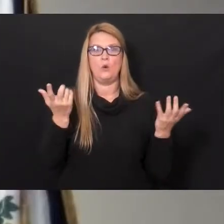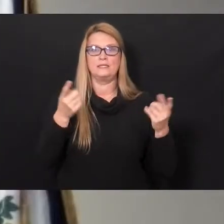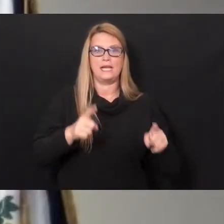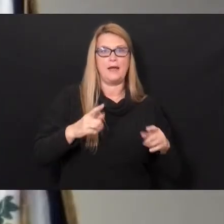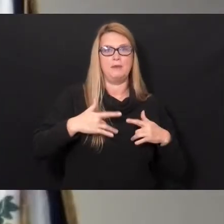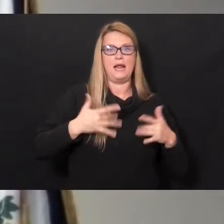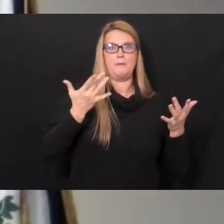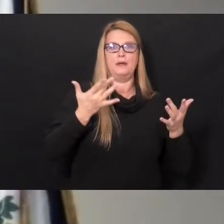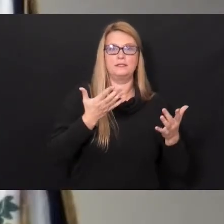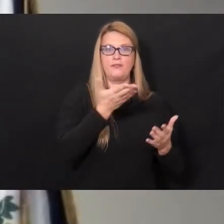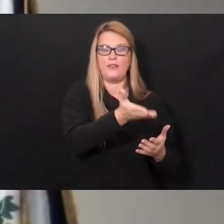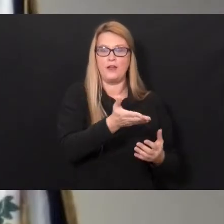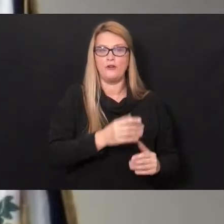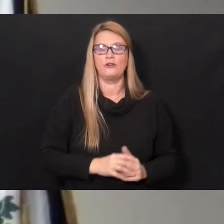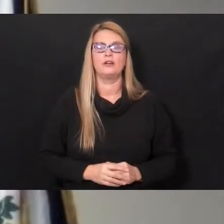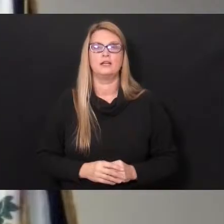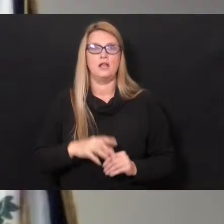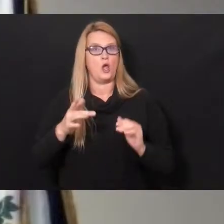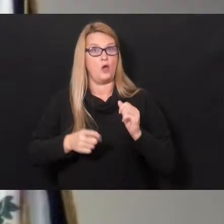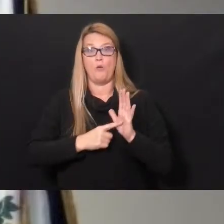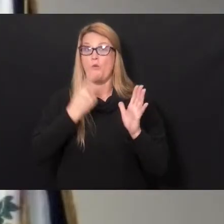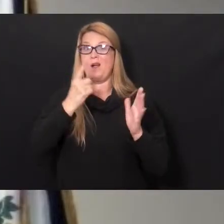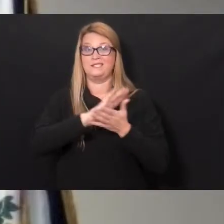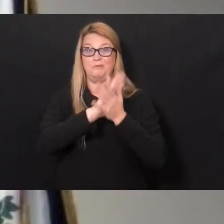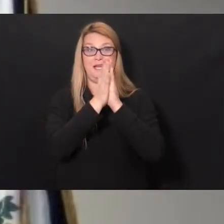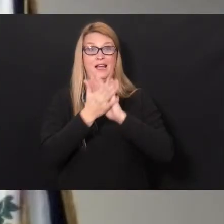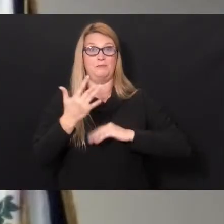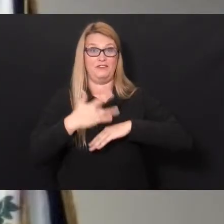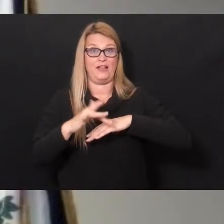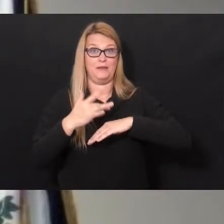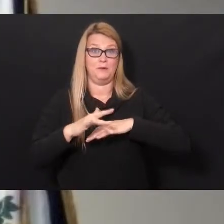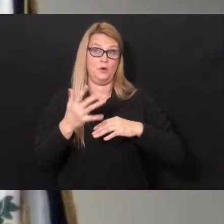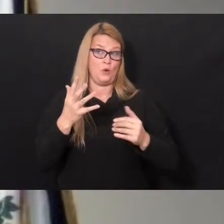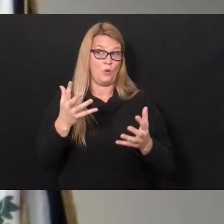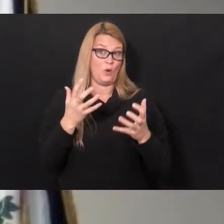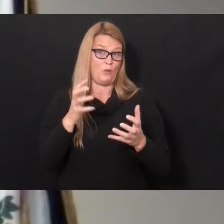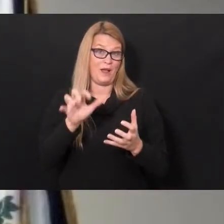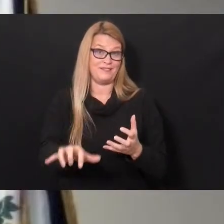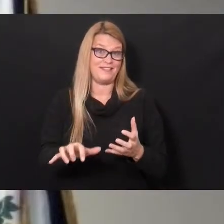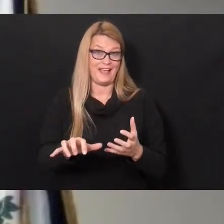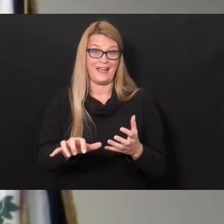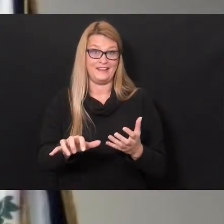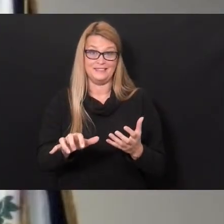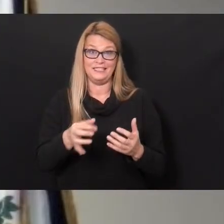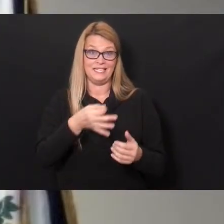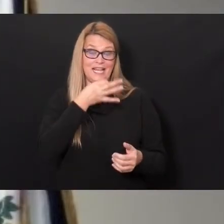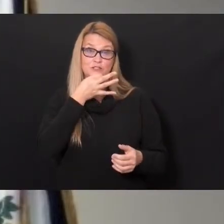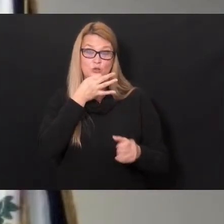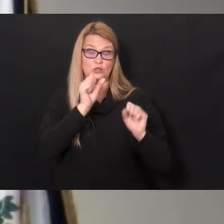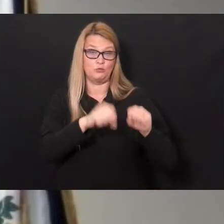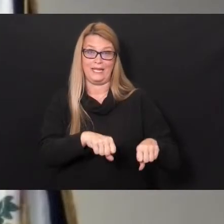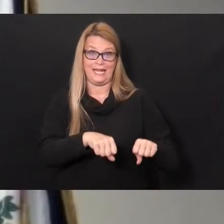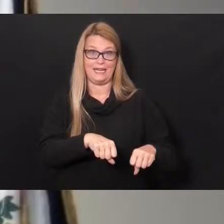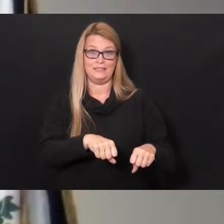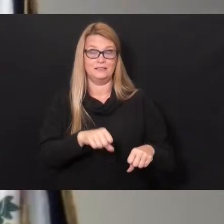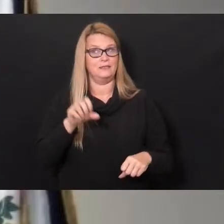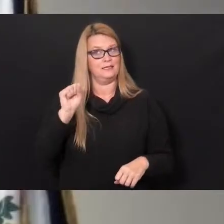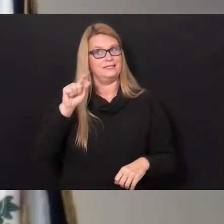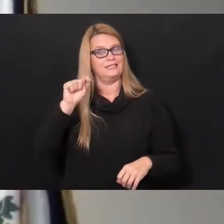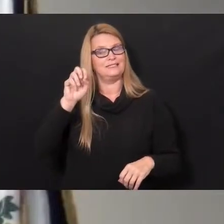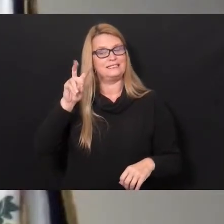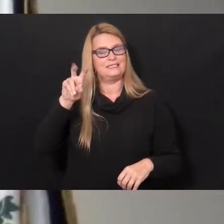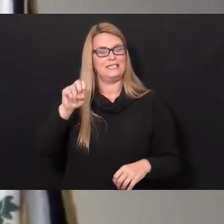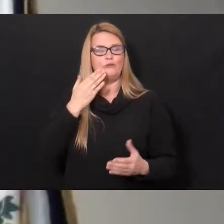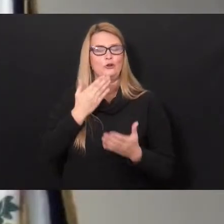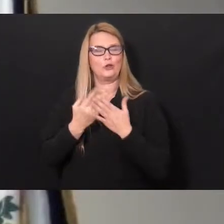information available, we will push that out to folks. We'd like to put that on the dashboard, so we'll do that as soon as we can. So Steve, that's a great question.